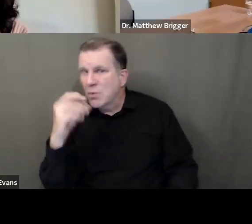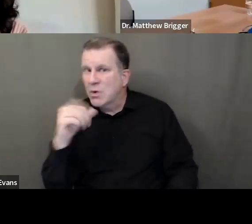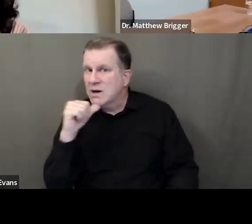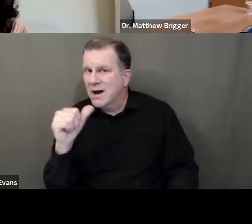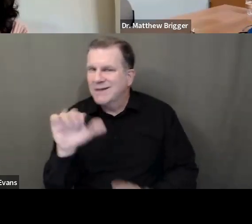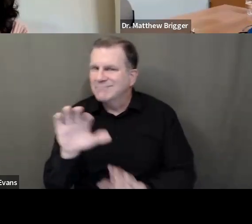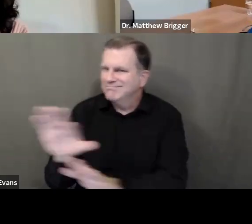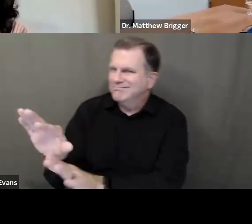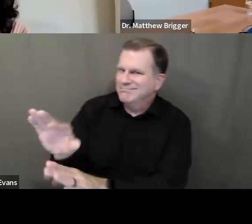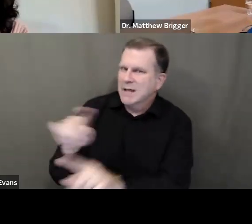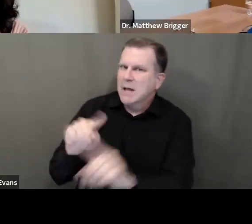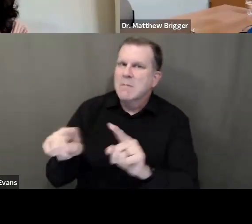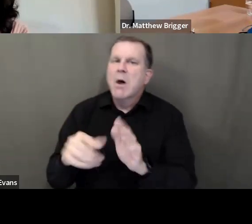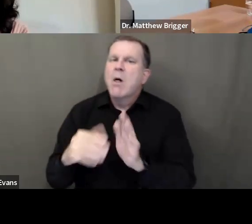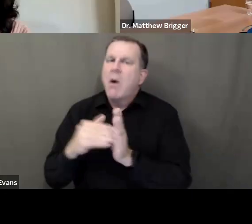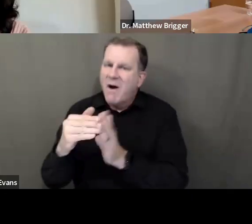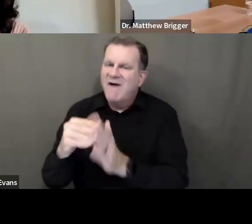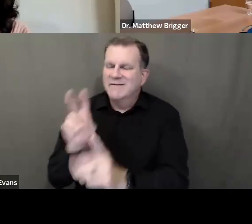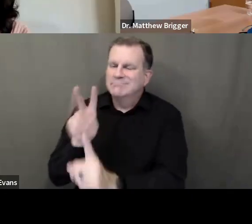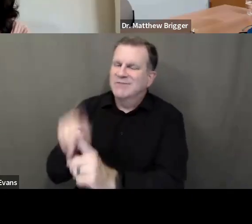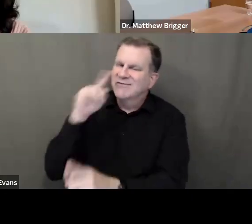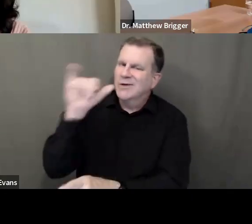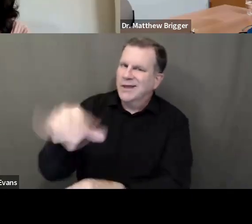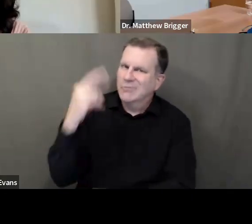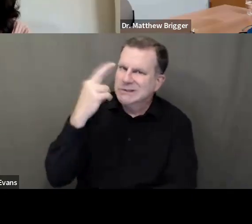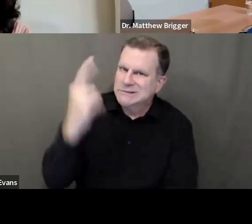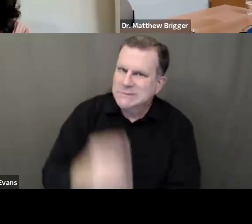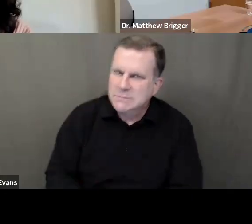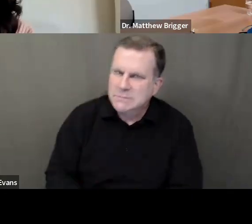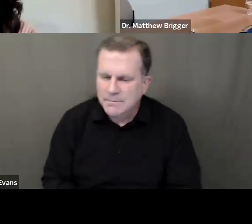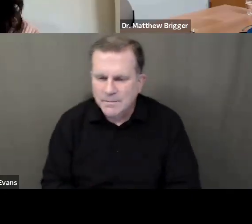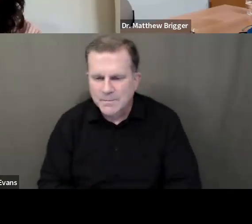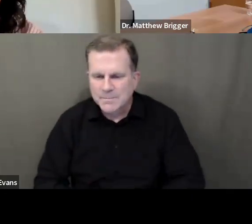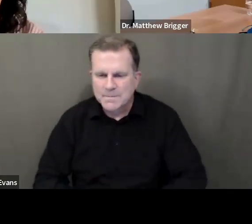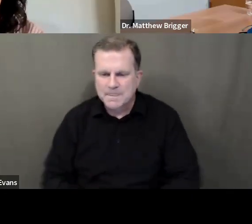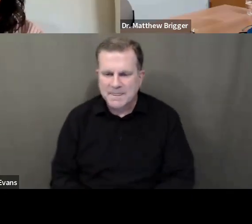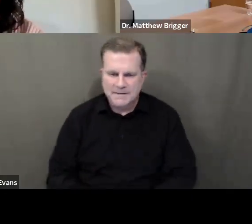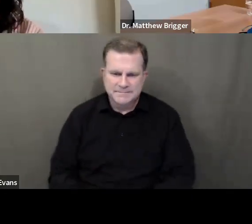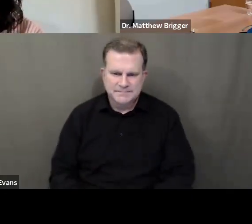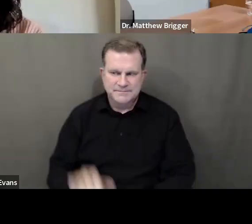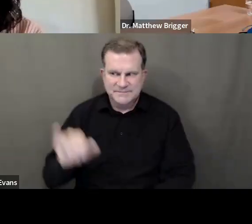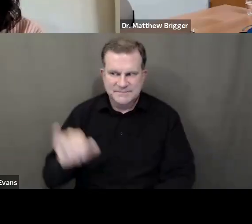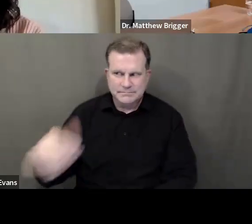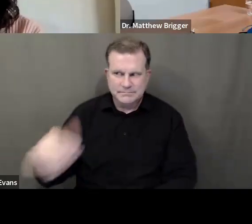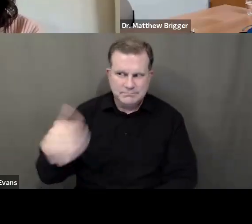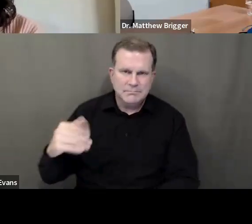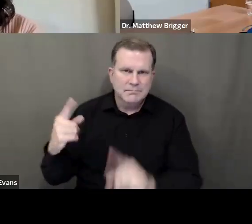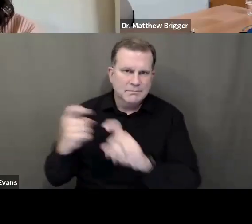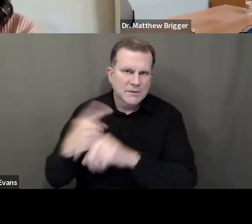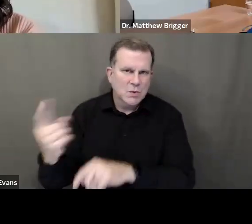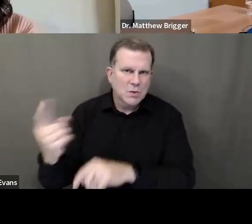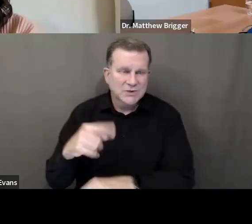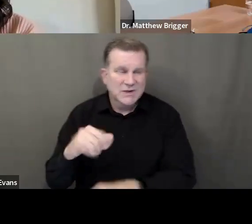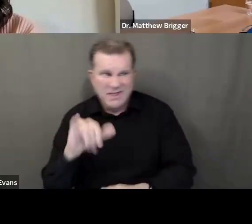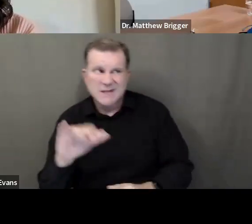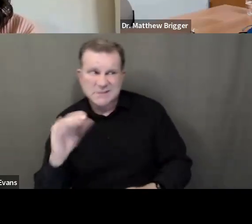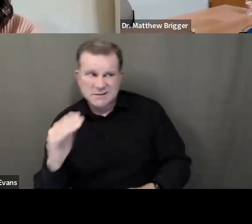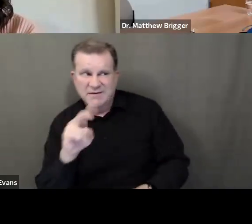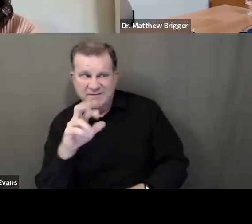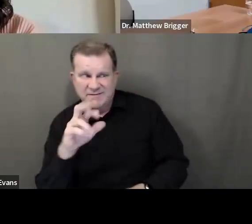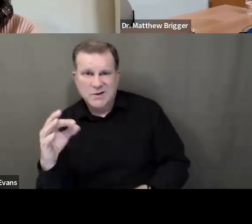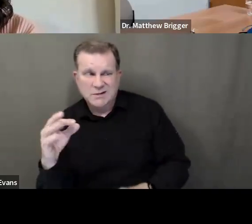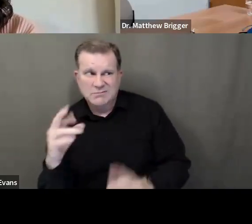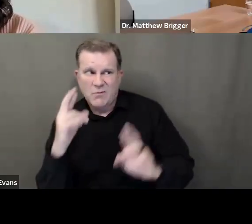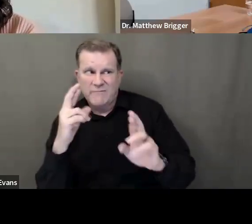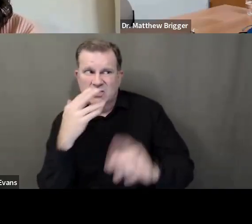it's used. So I hope that answers your question. Yes, yes, that sounds very hopeful. Good